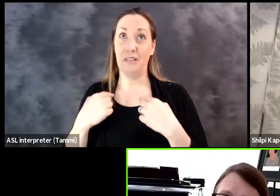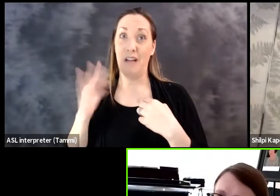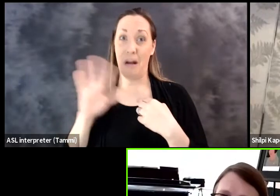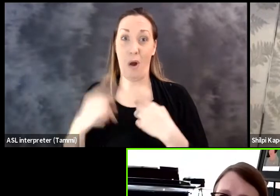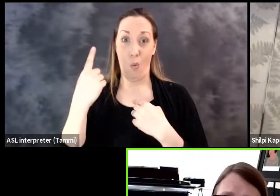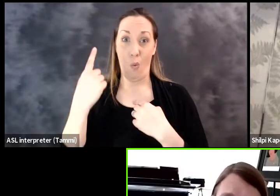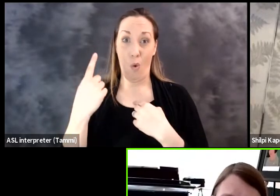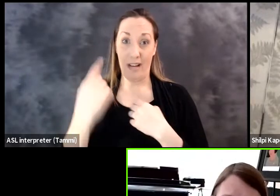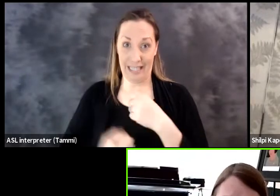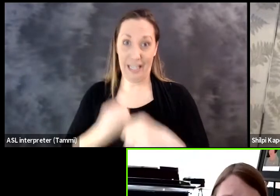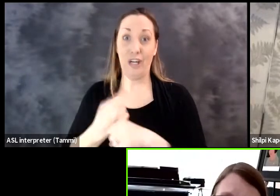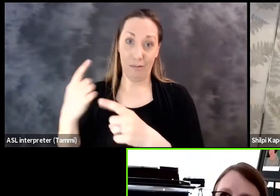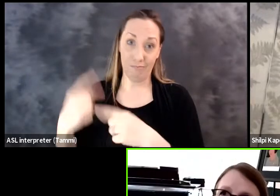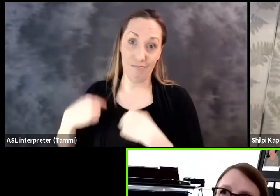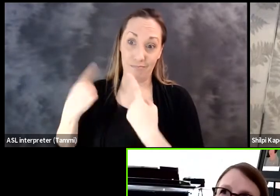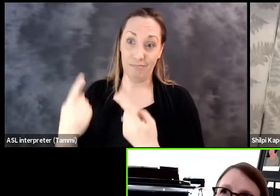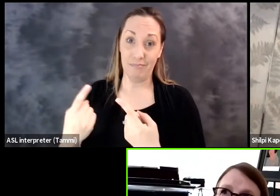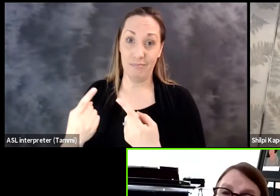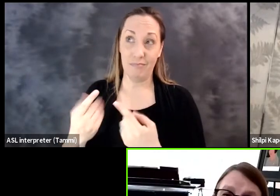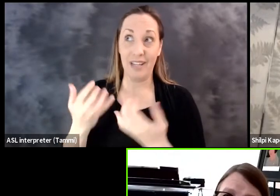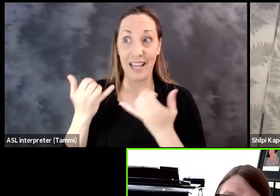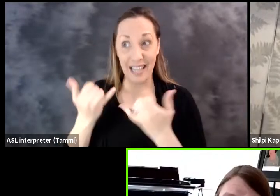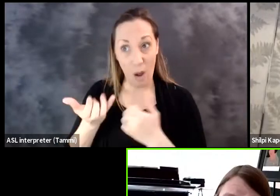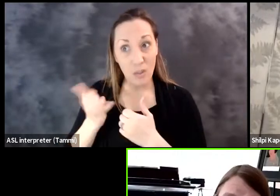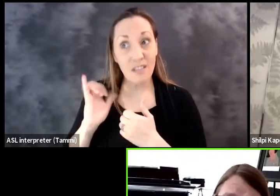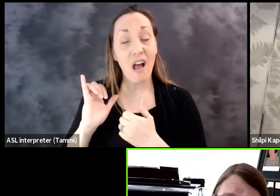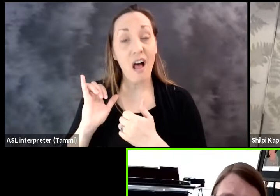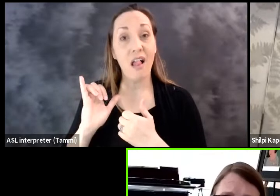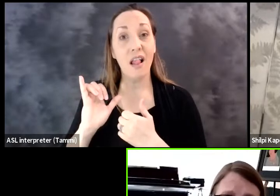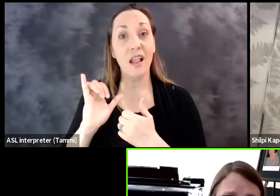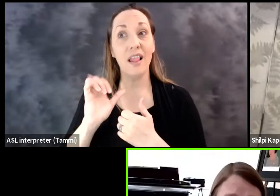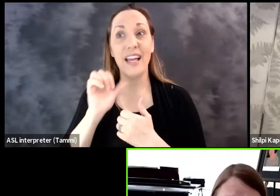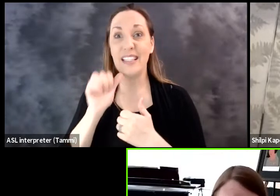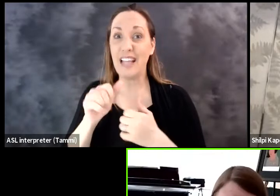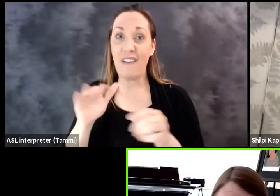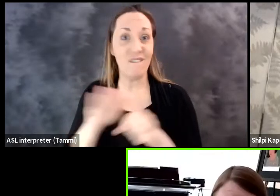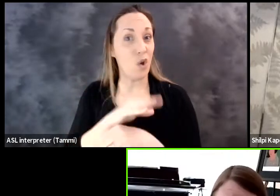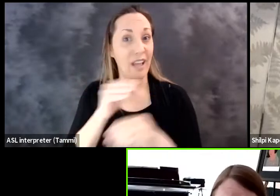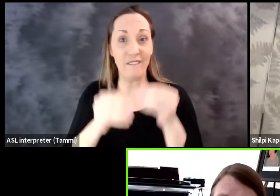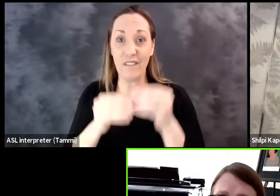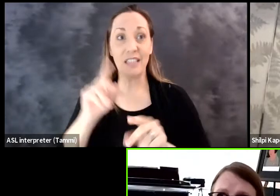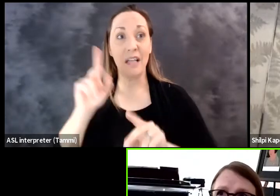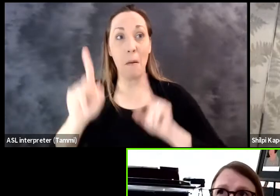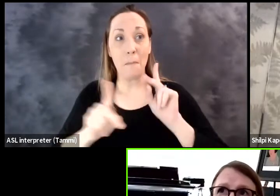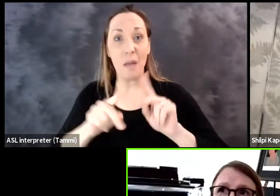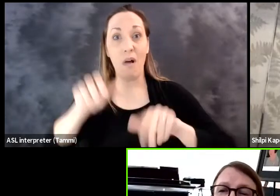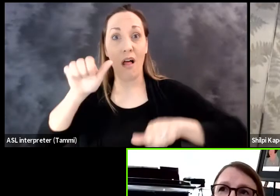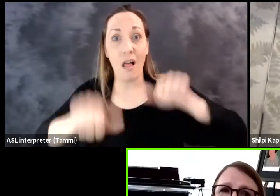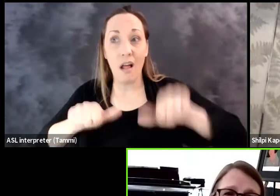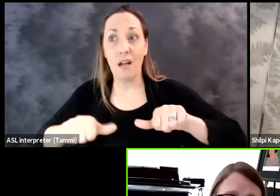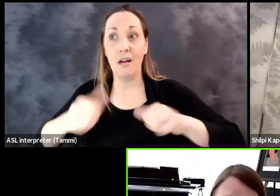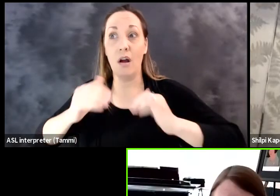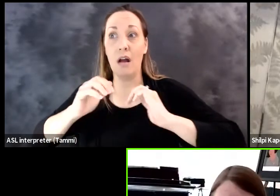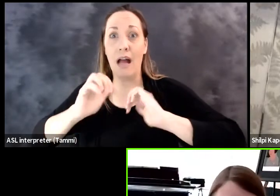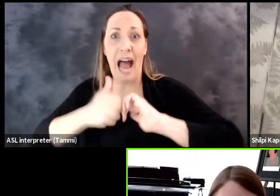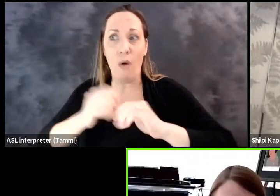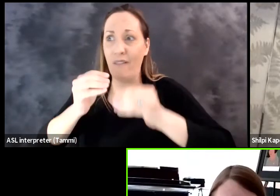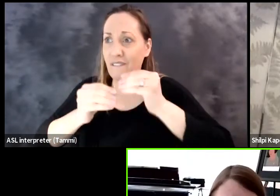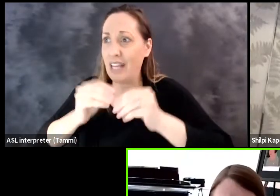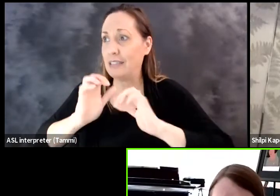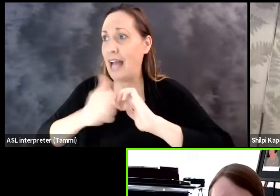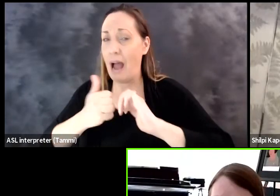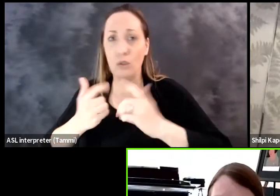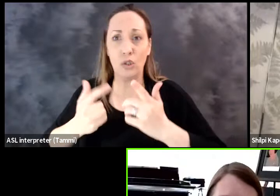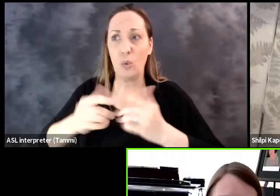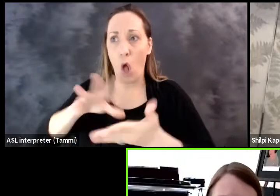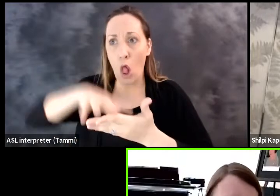of it isn't bug fix. It's people new to accessibility, trying to figure out features that will work from them, trying to get